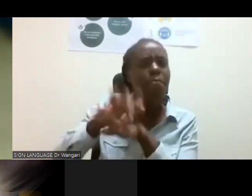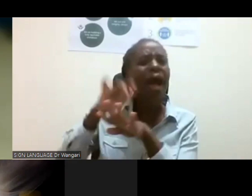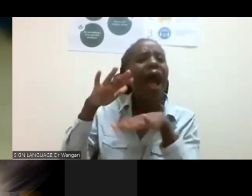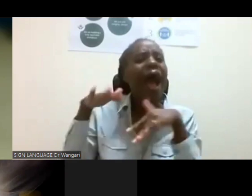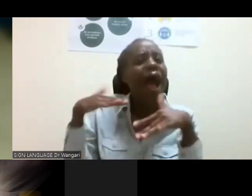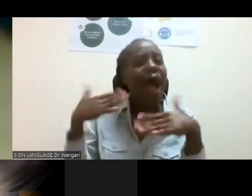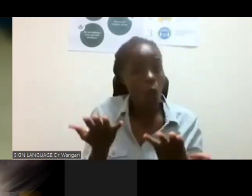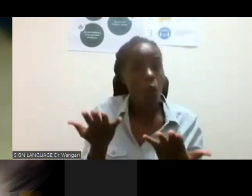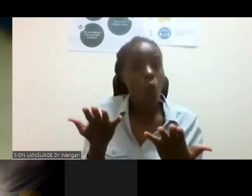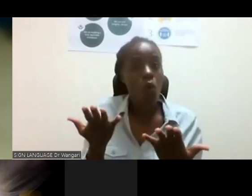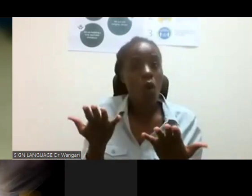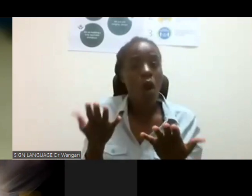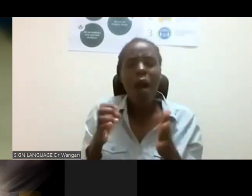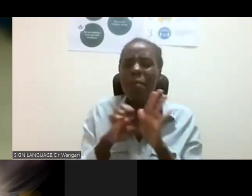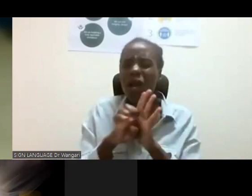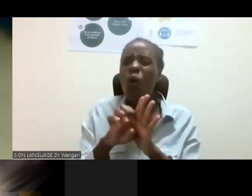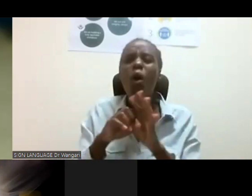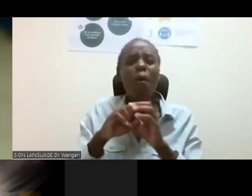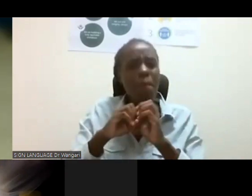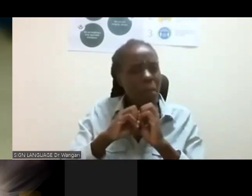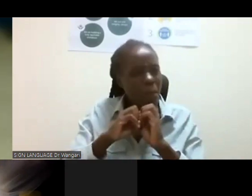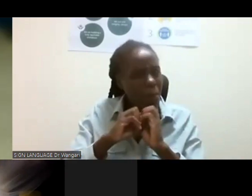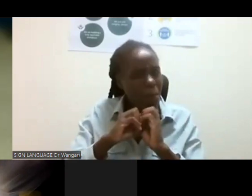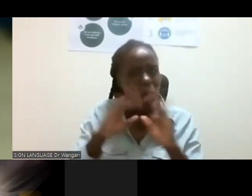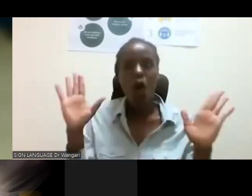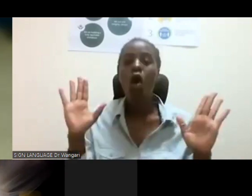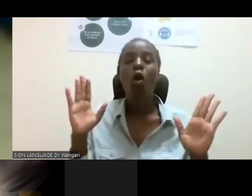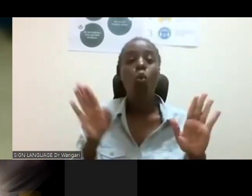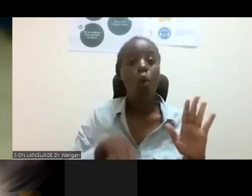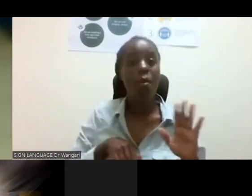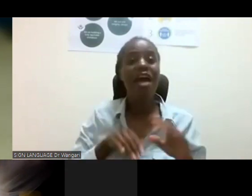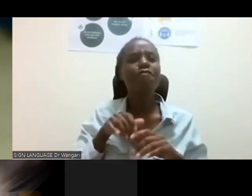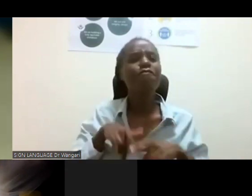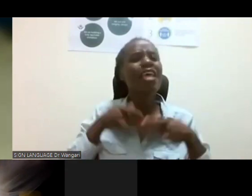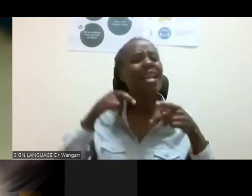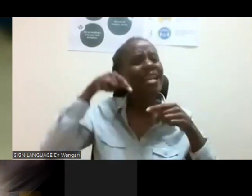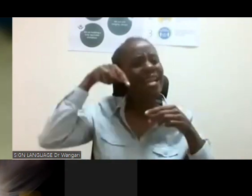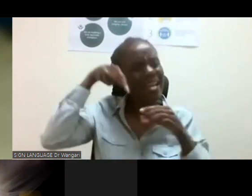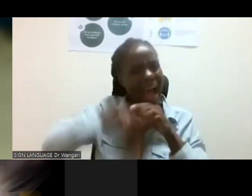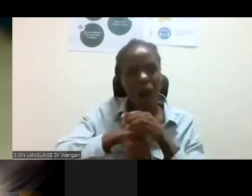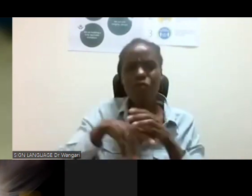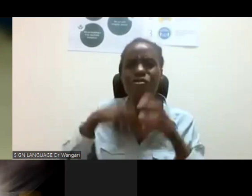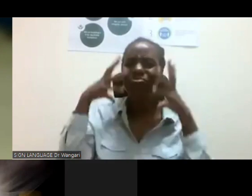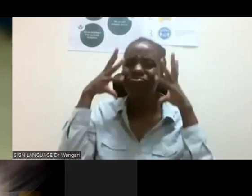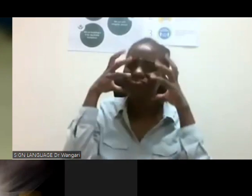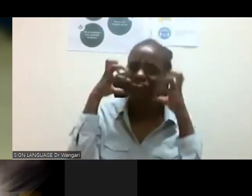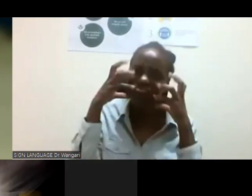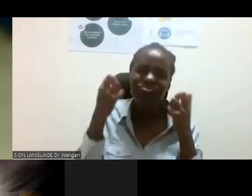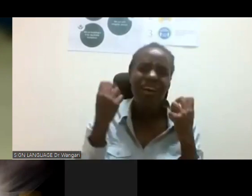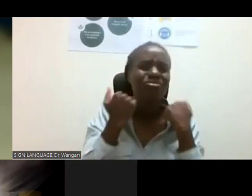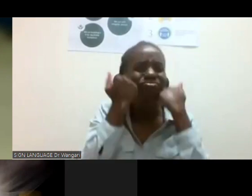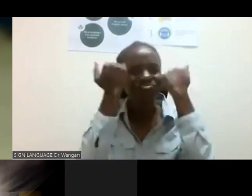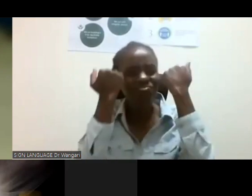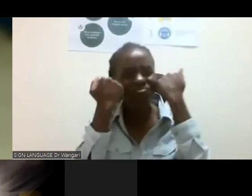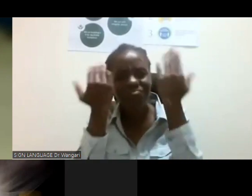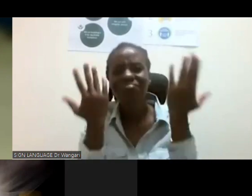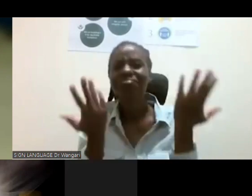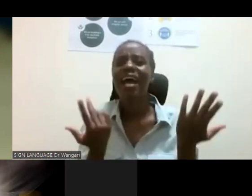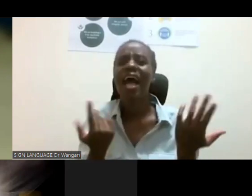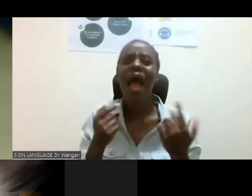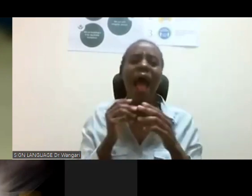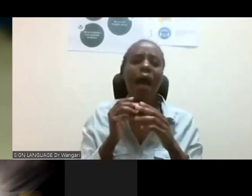women feel so down and there is a lot of psychological trauma during the cuts and even after the